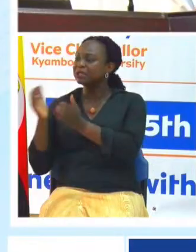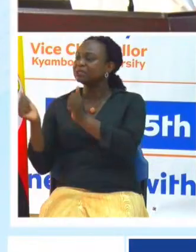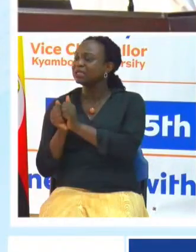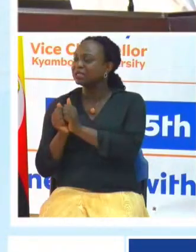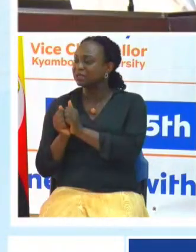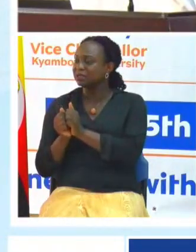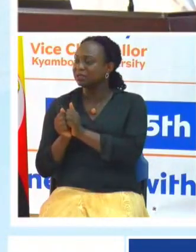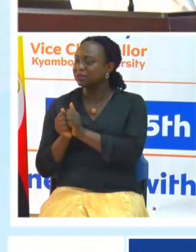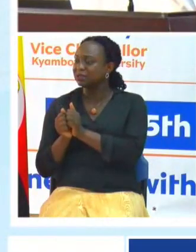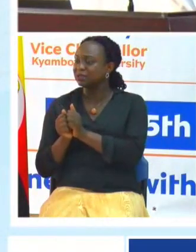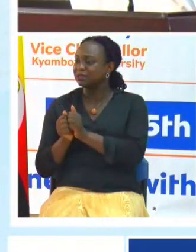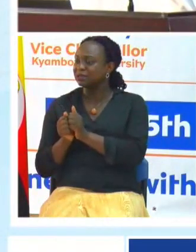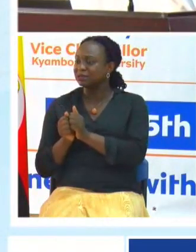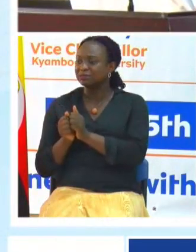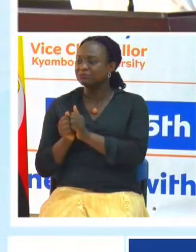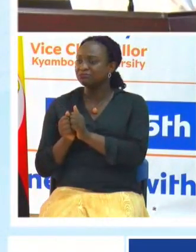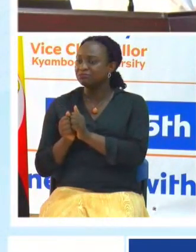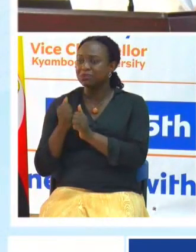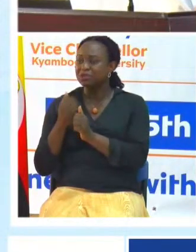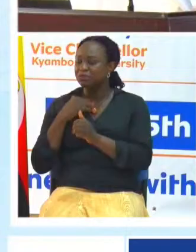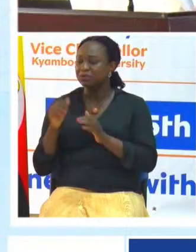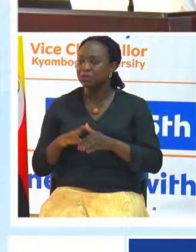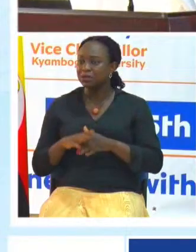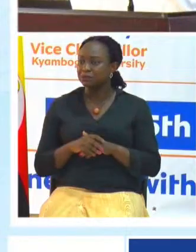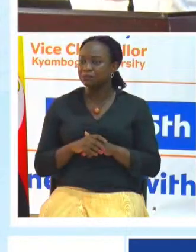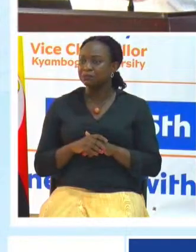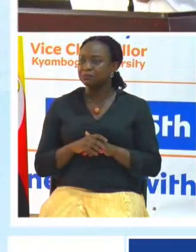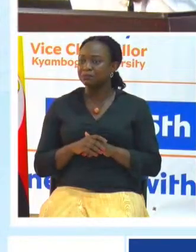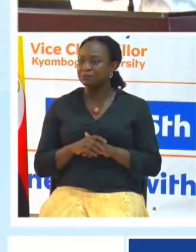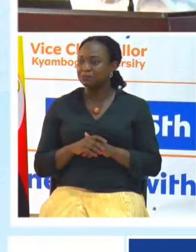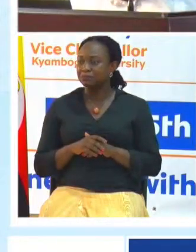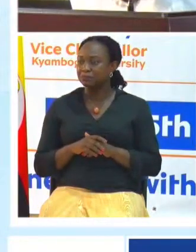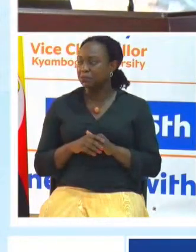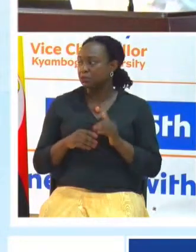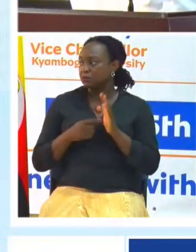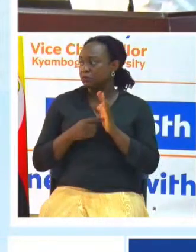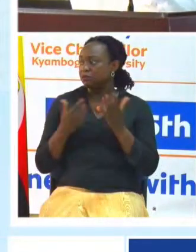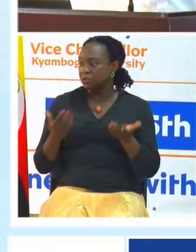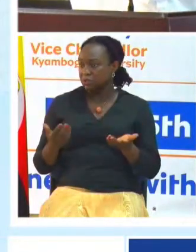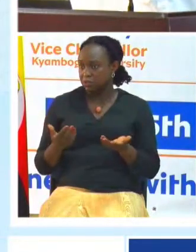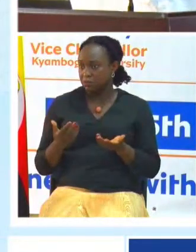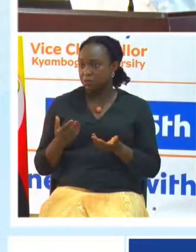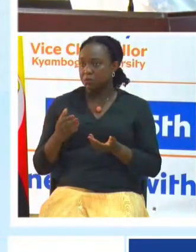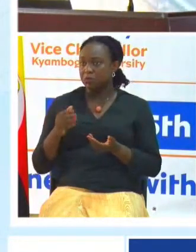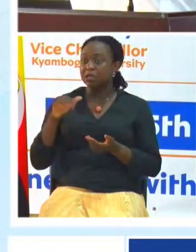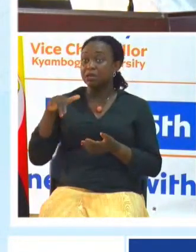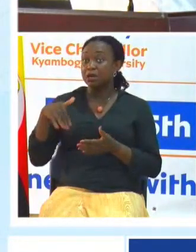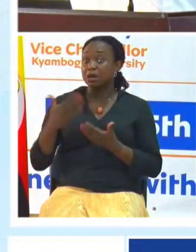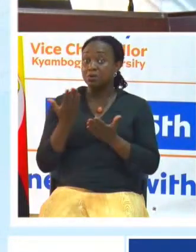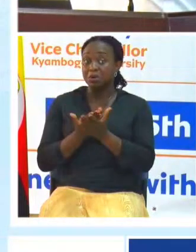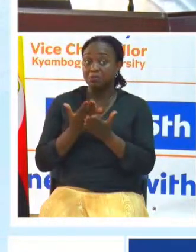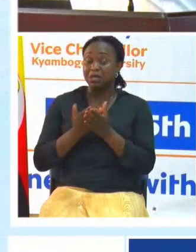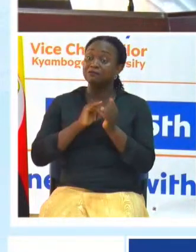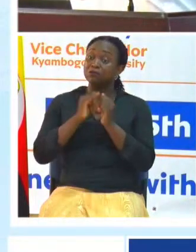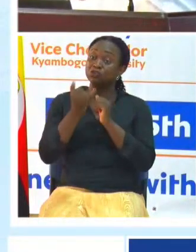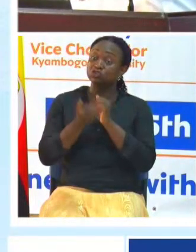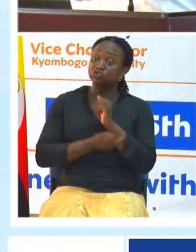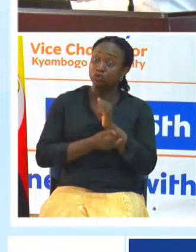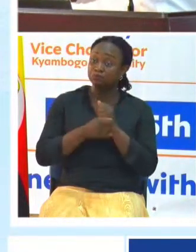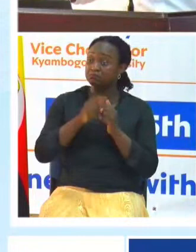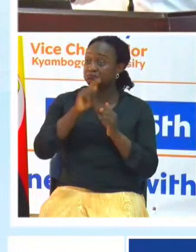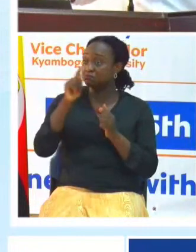That's something that they don't really wish to see. So a resume, like the way you can be applying for a job and